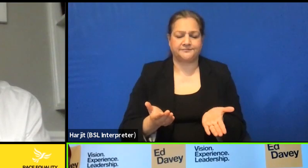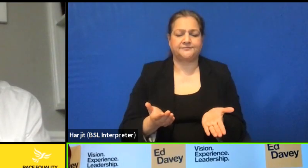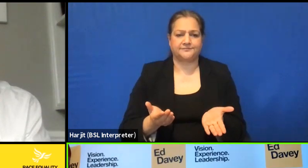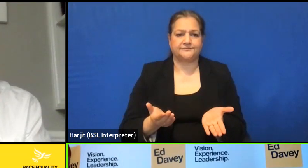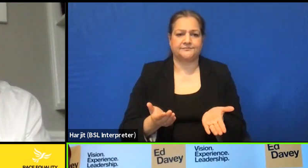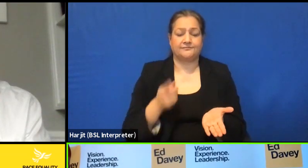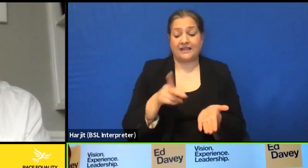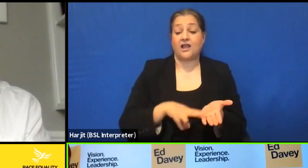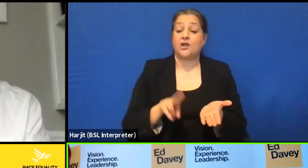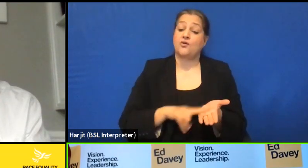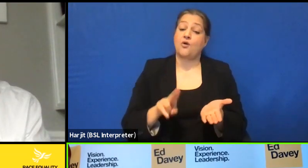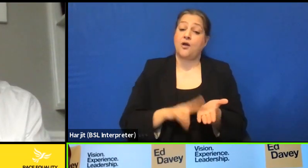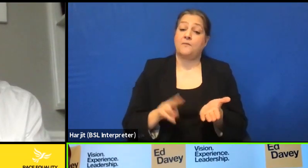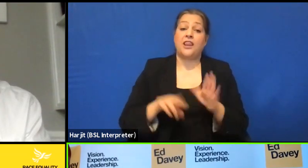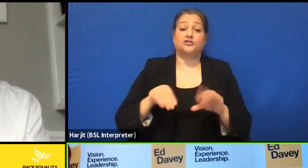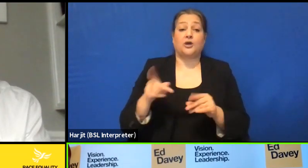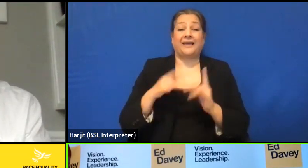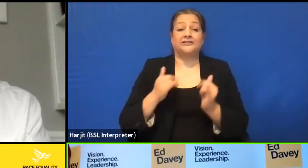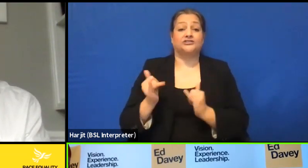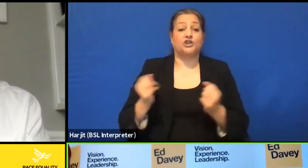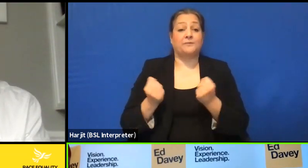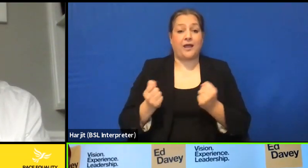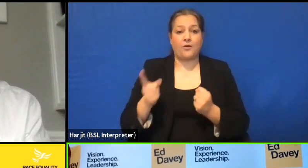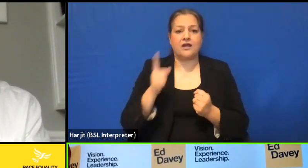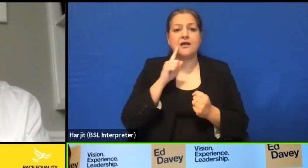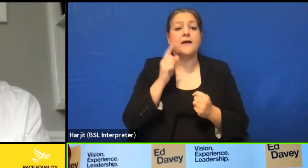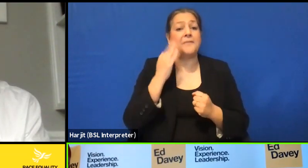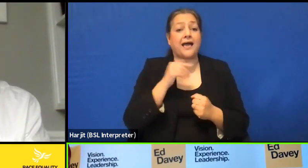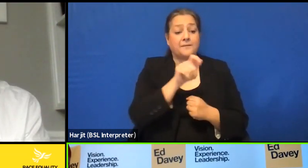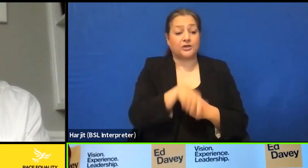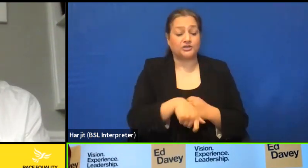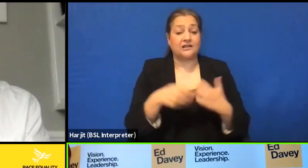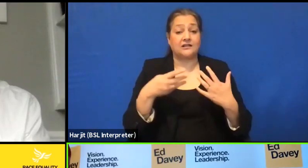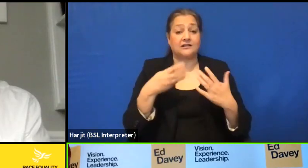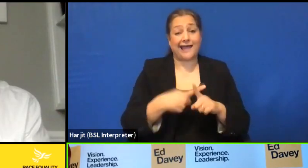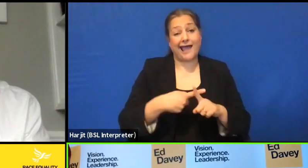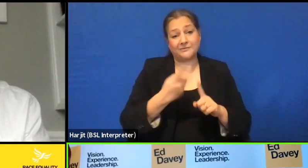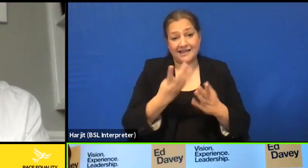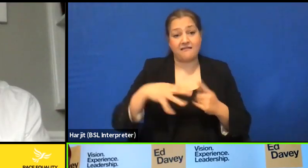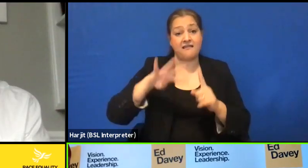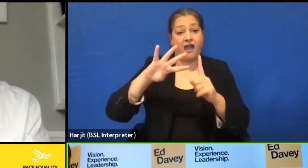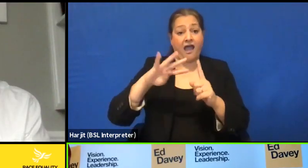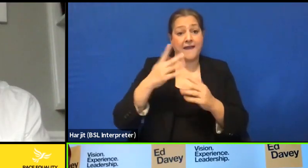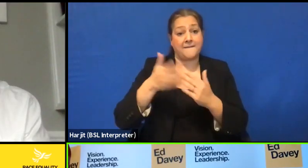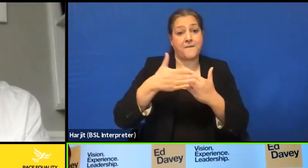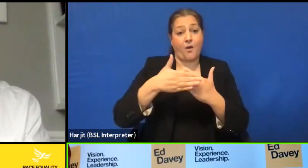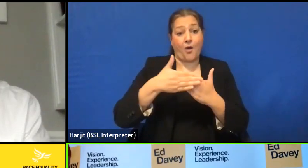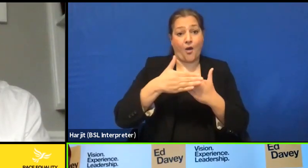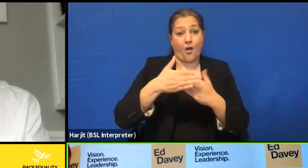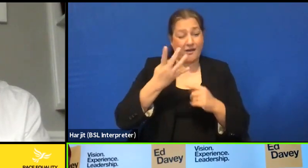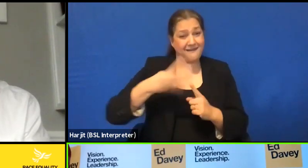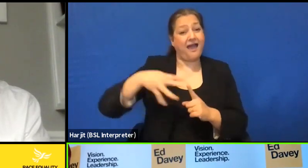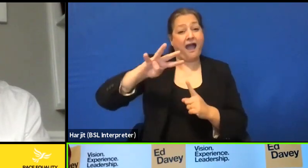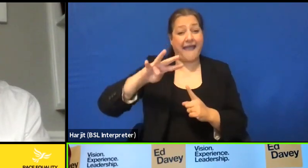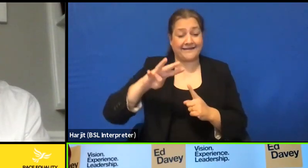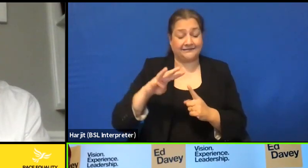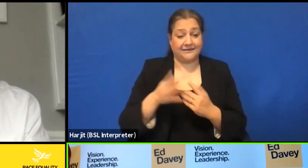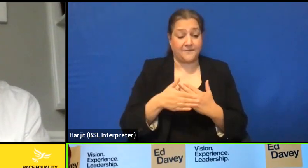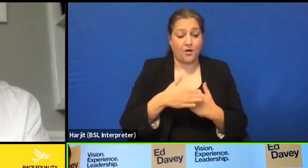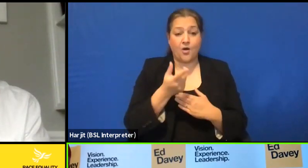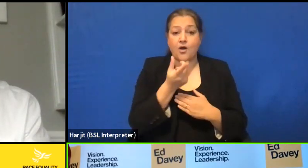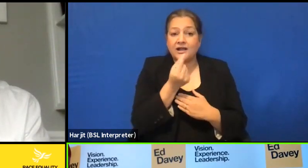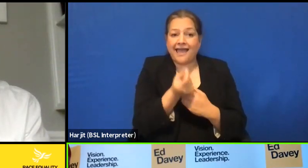a Black person is 9 times more likely to be stopped and searched by the police than a white person. If you take what's called suspicionless stop and